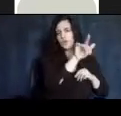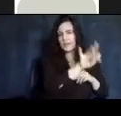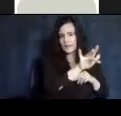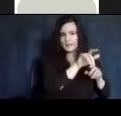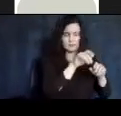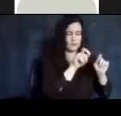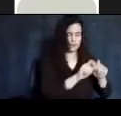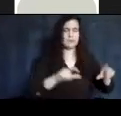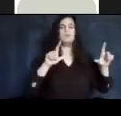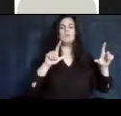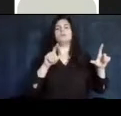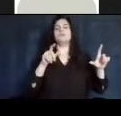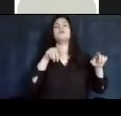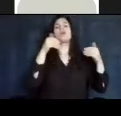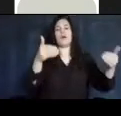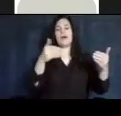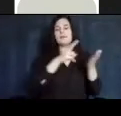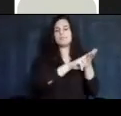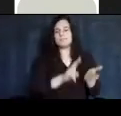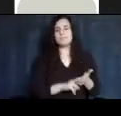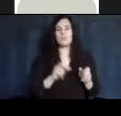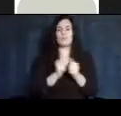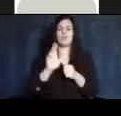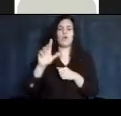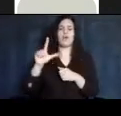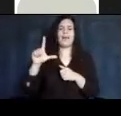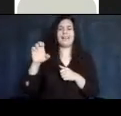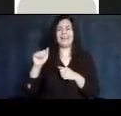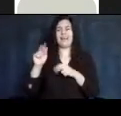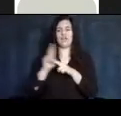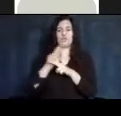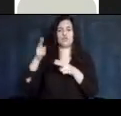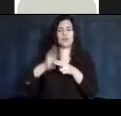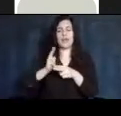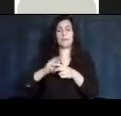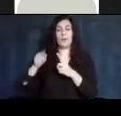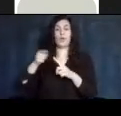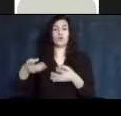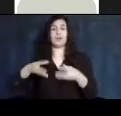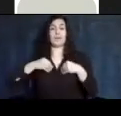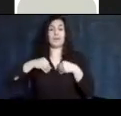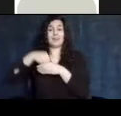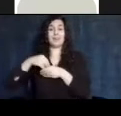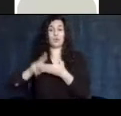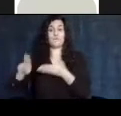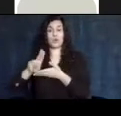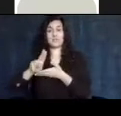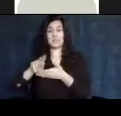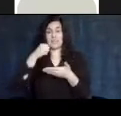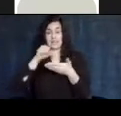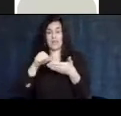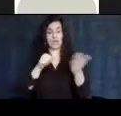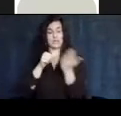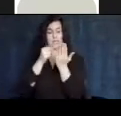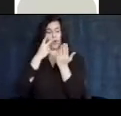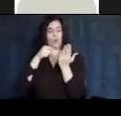will log in using your LEA username that should have been sent to you whenever you were admitted to the university in your admitted student packet. If